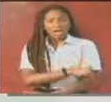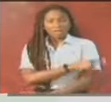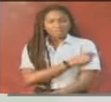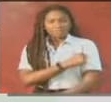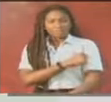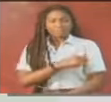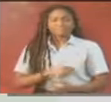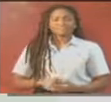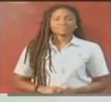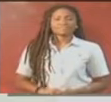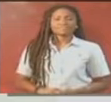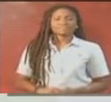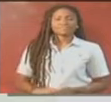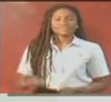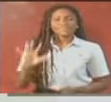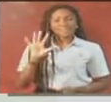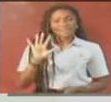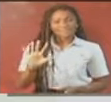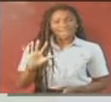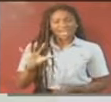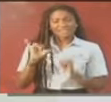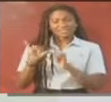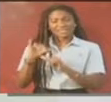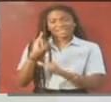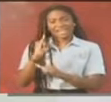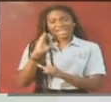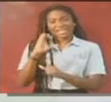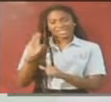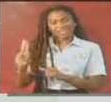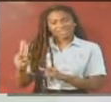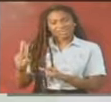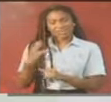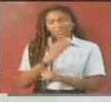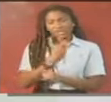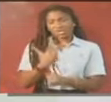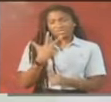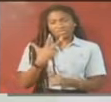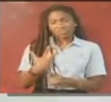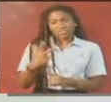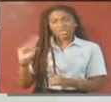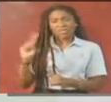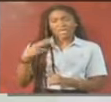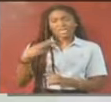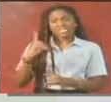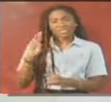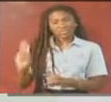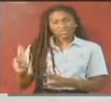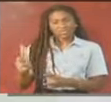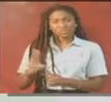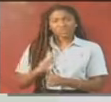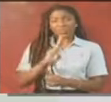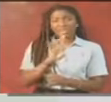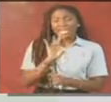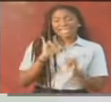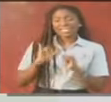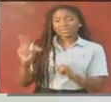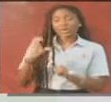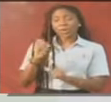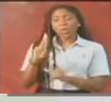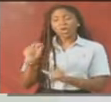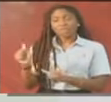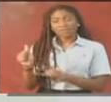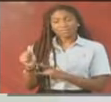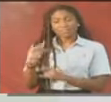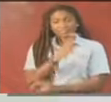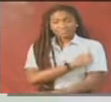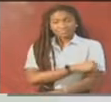Multi-Training Facility, 5 of them in ICU and 3 of them in HDU. There are 28 at the Cora Hospital, 25